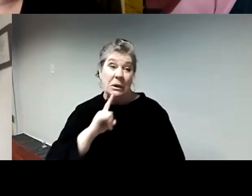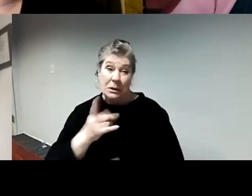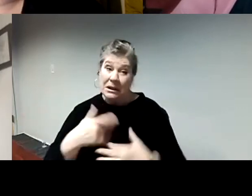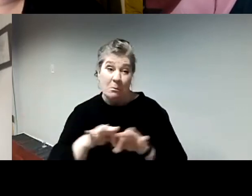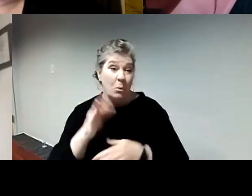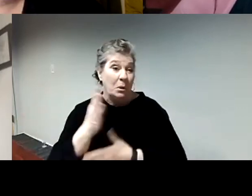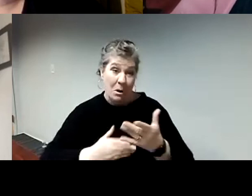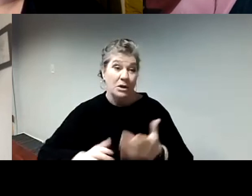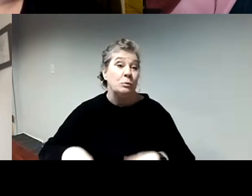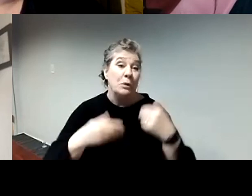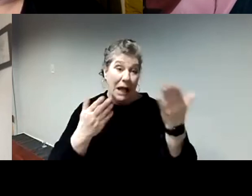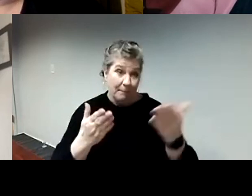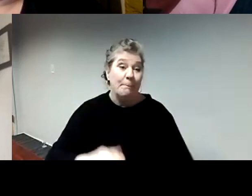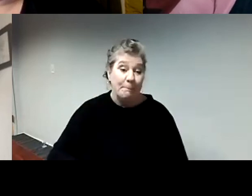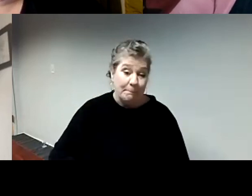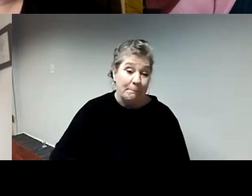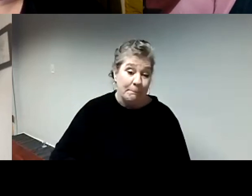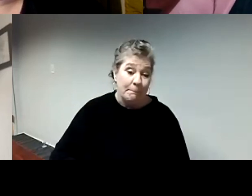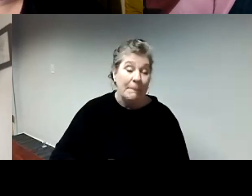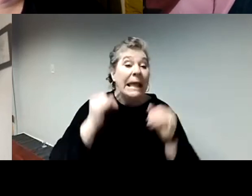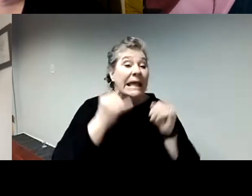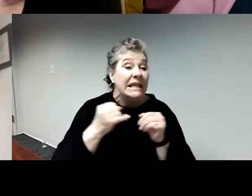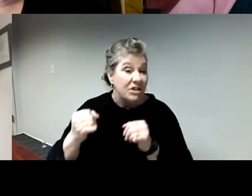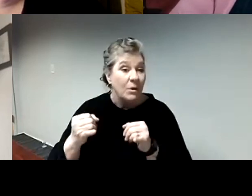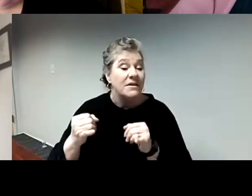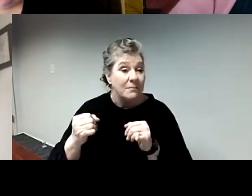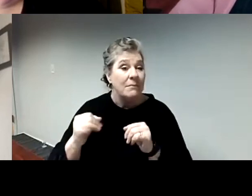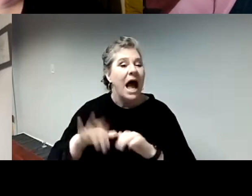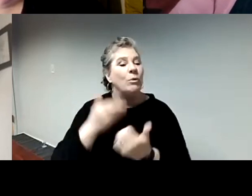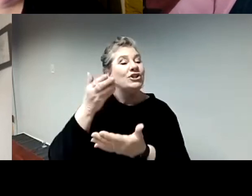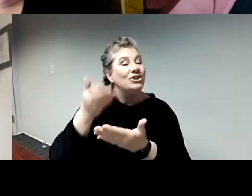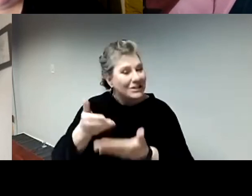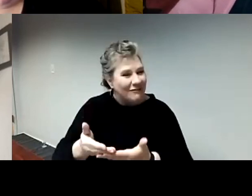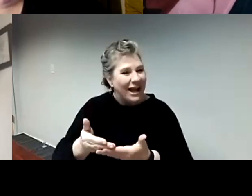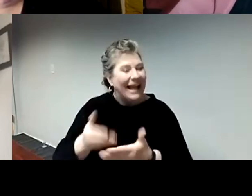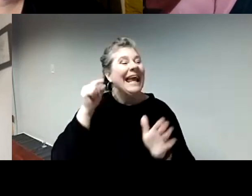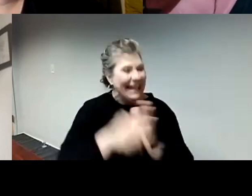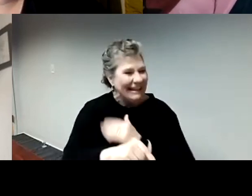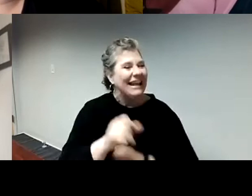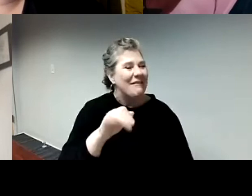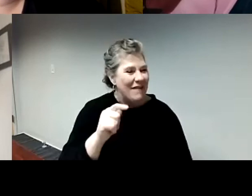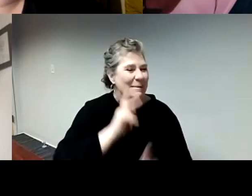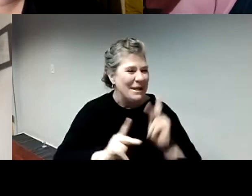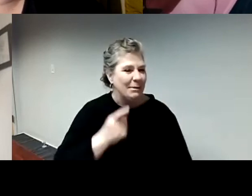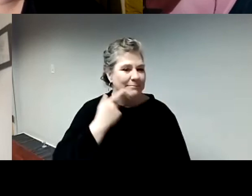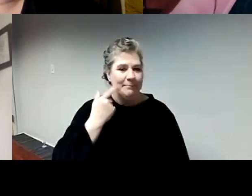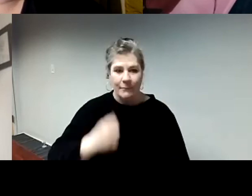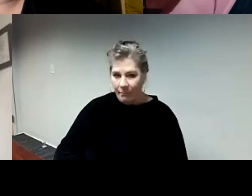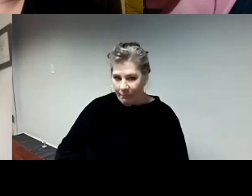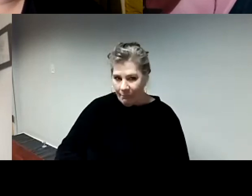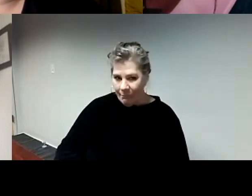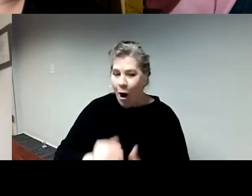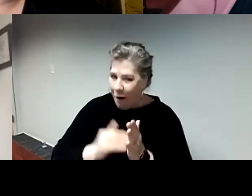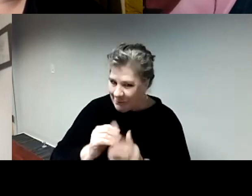important point, because individualism is how we justify killing fat people a lot